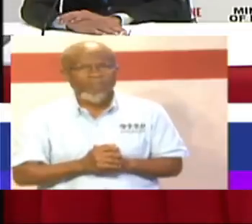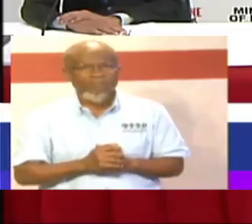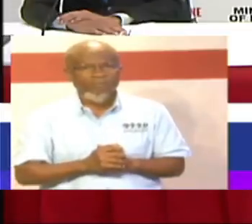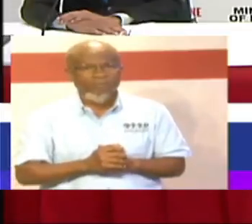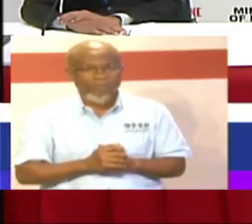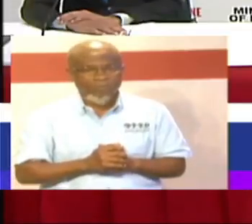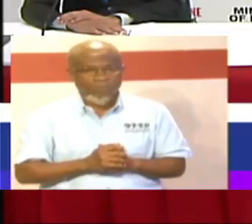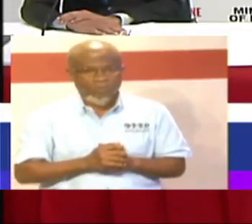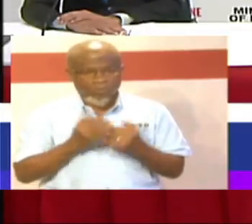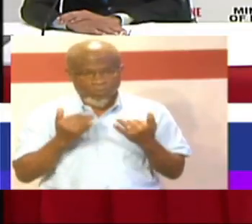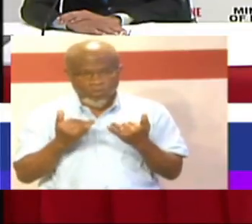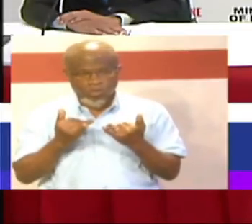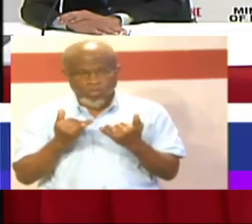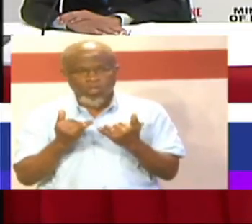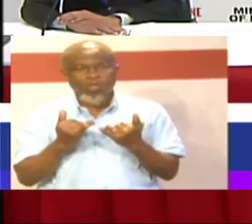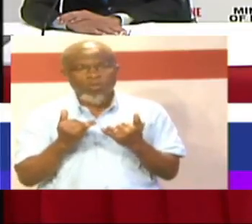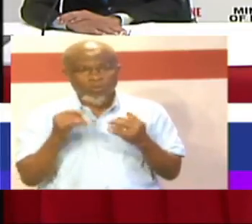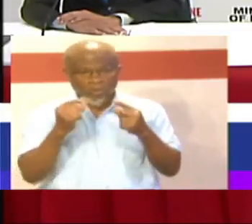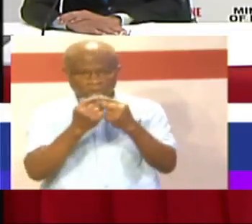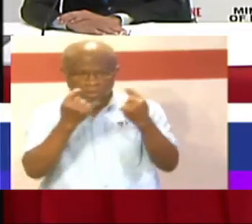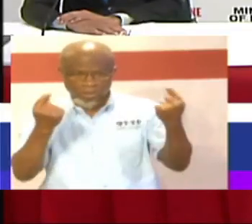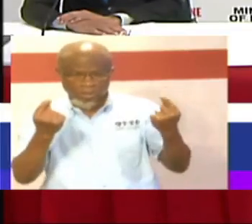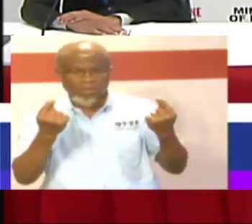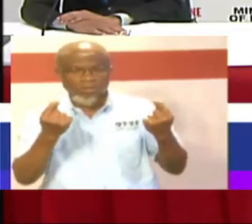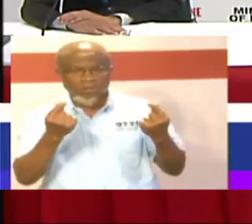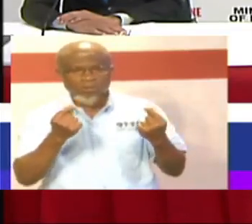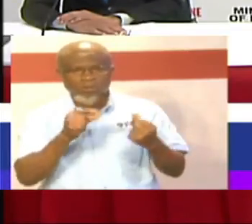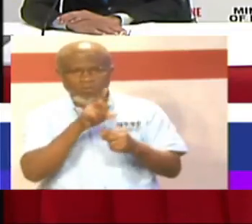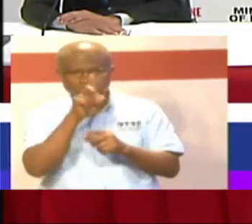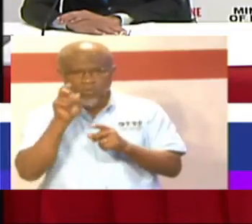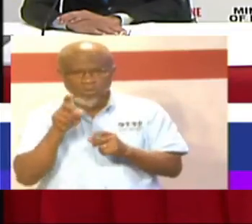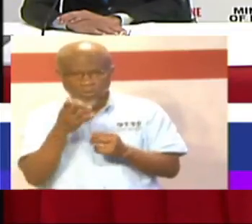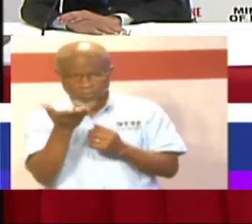we go to Guardian Media Limited for the follow-up question.